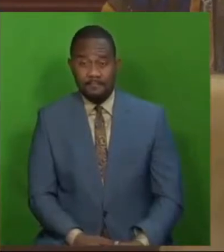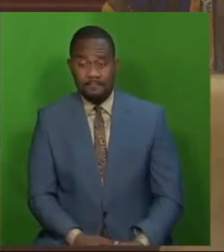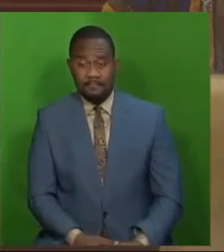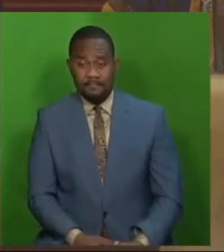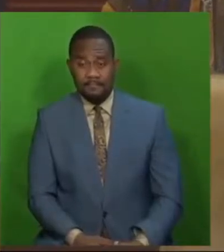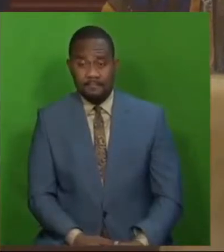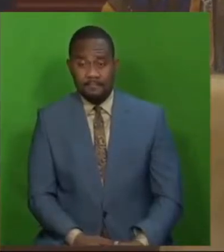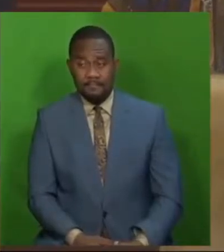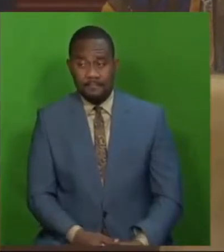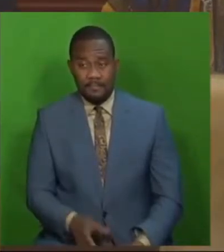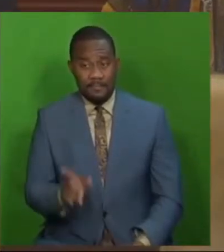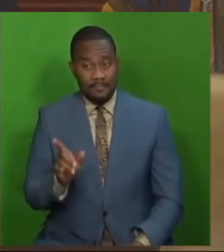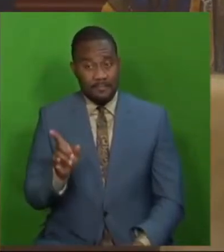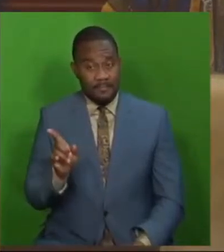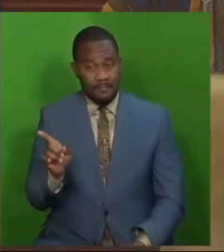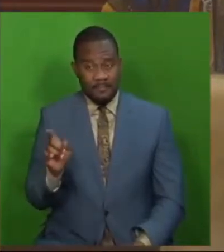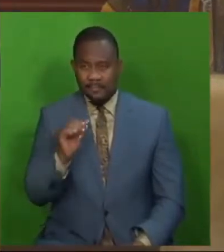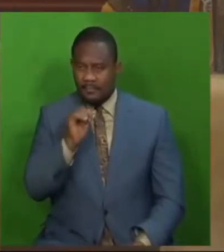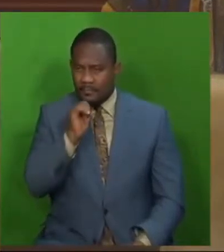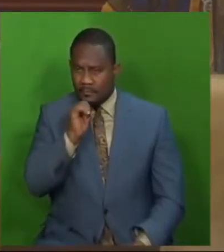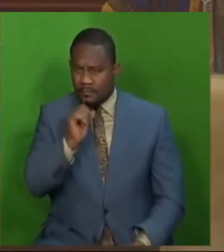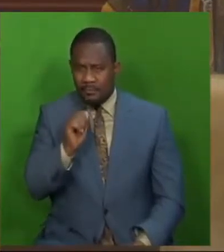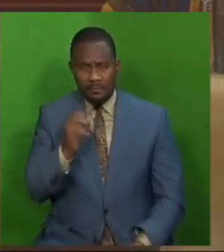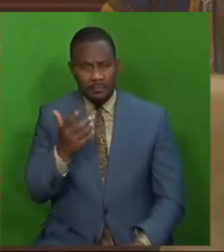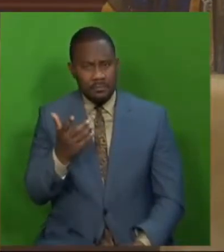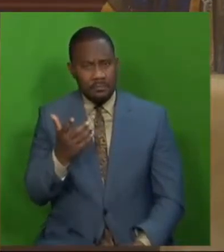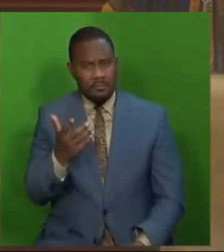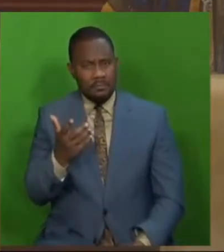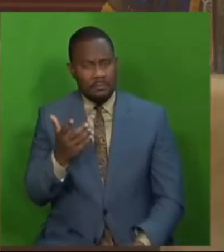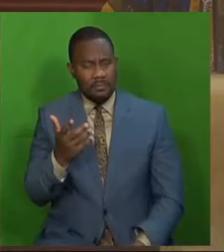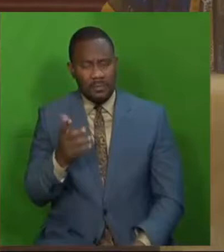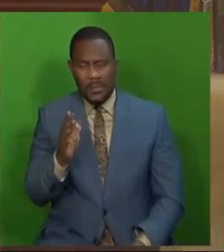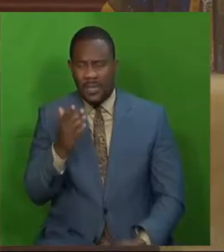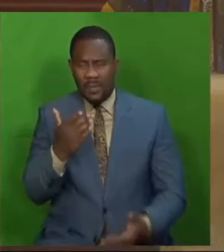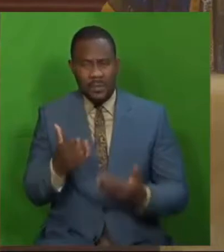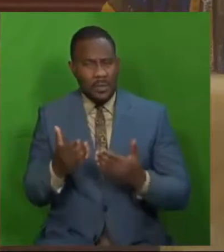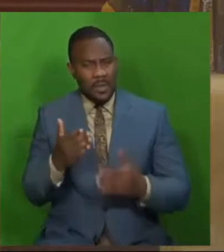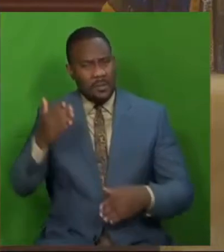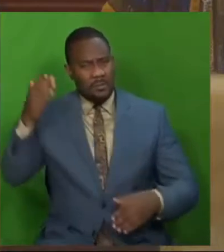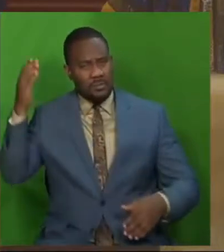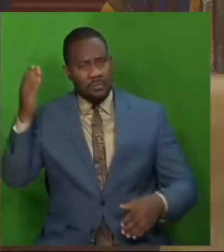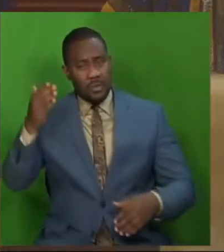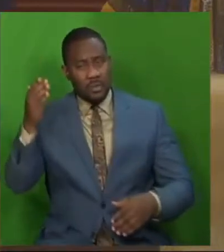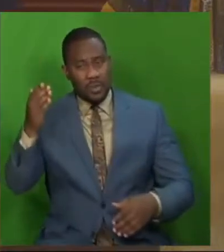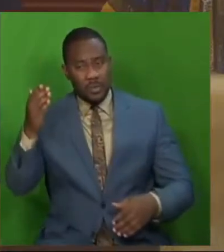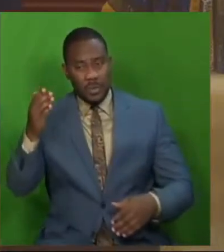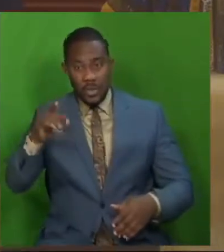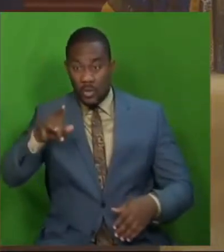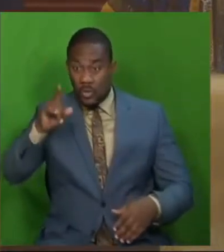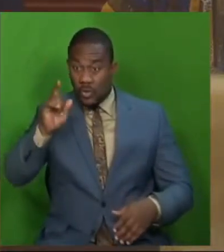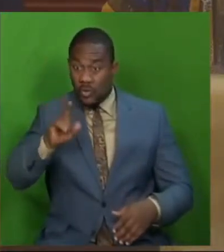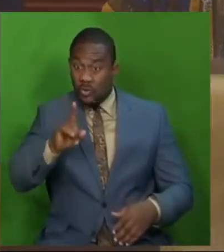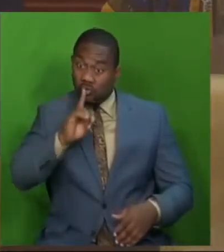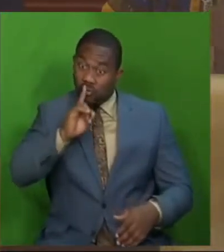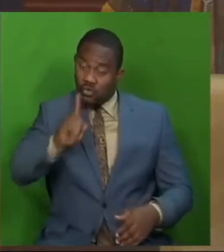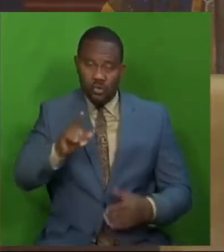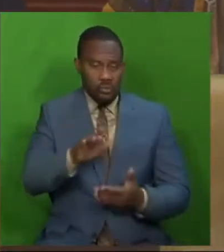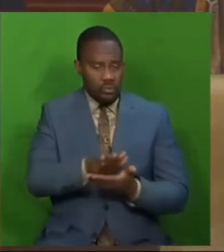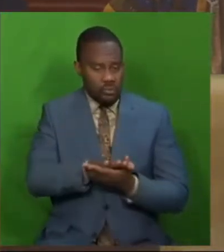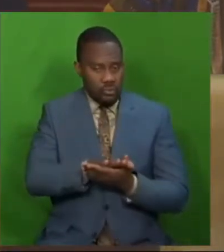seen to be economical with the reality when addressing Ghanaians. Mr. Speaker,